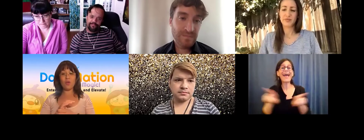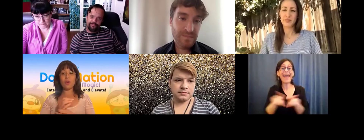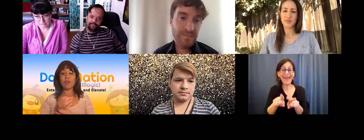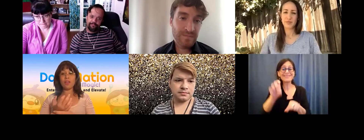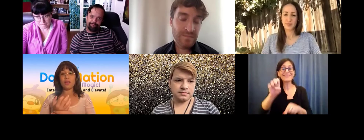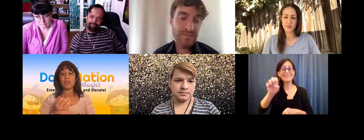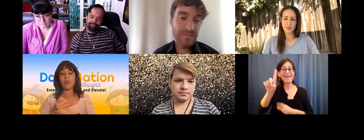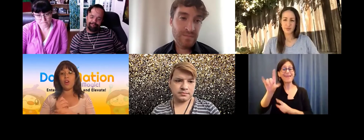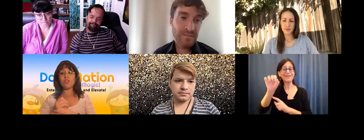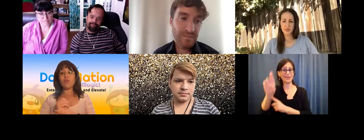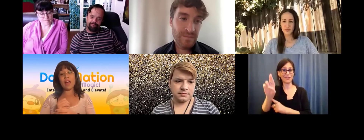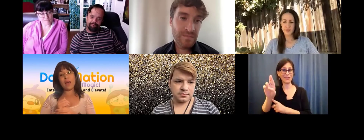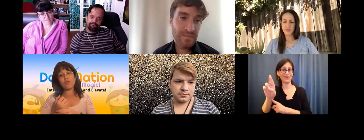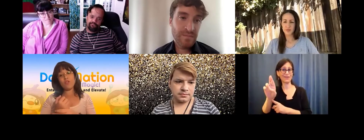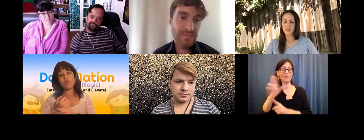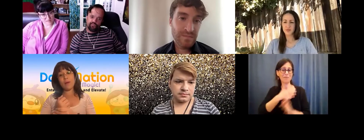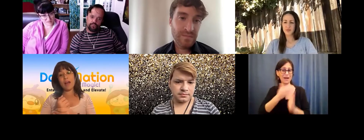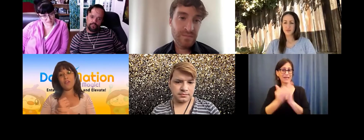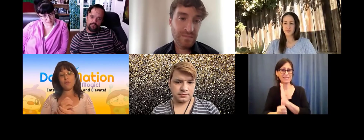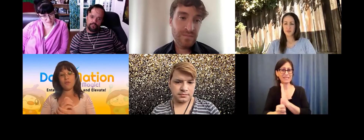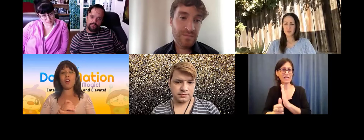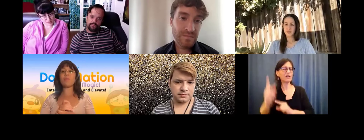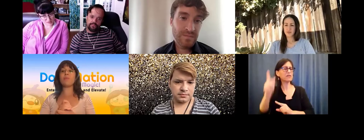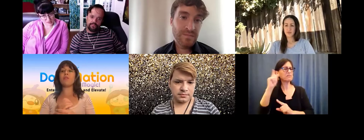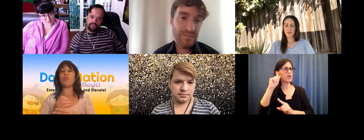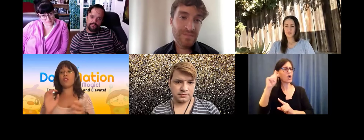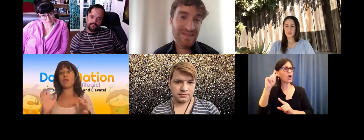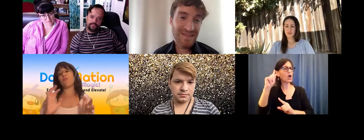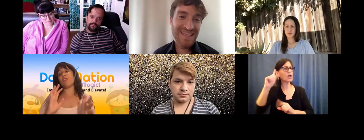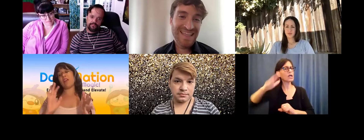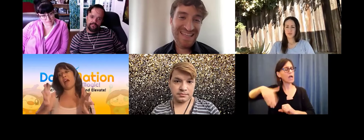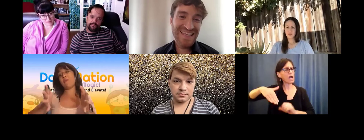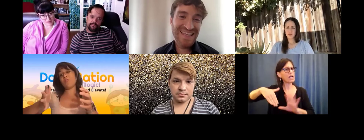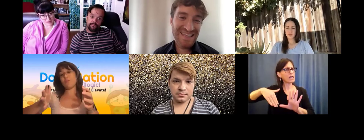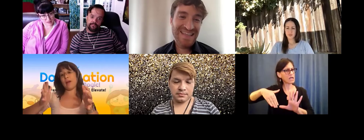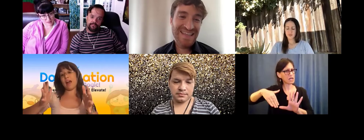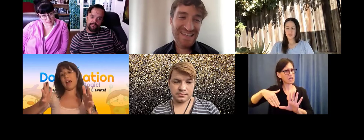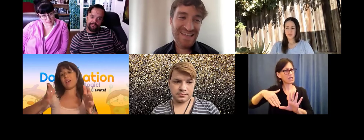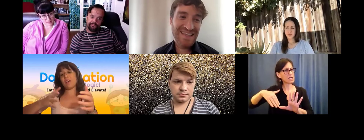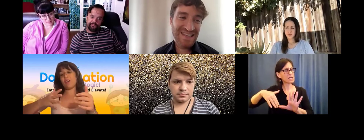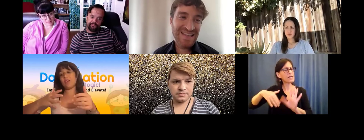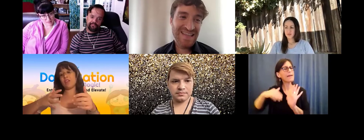an editor. So although I haven't heard back